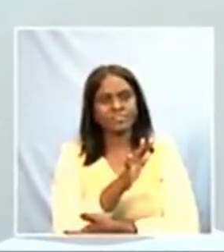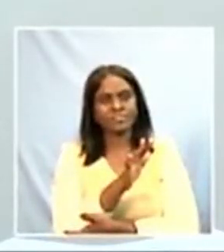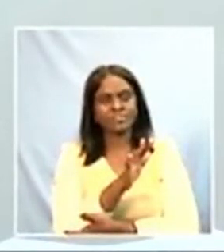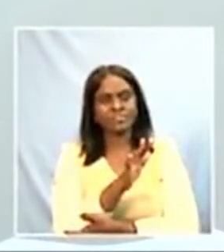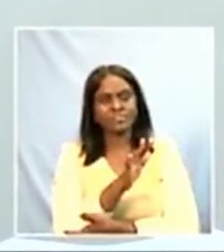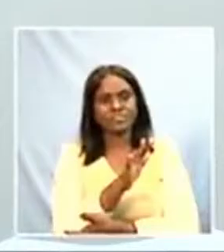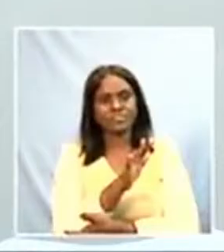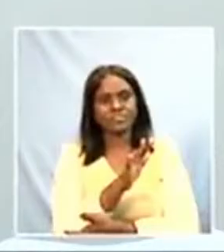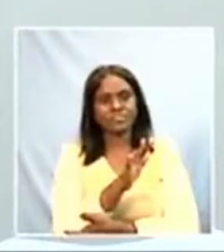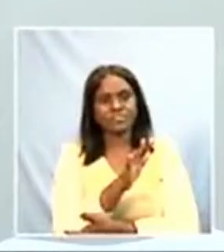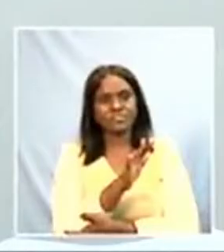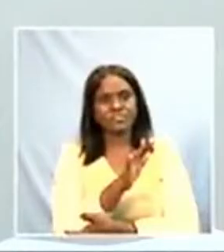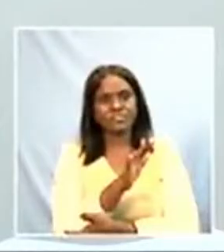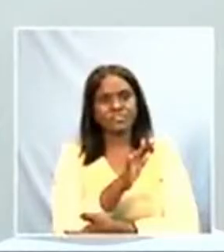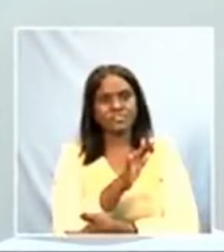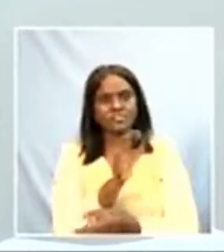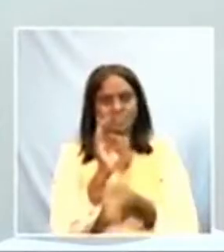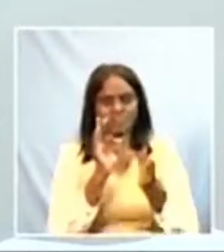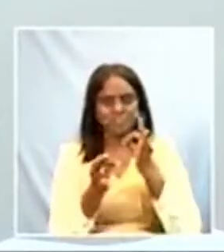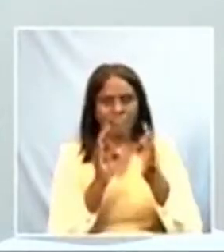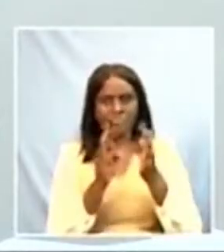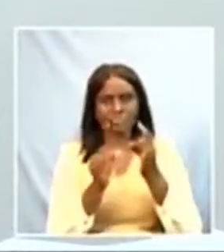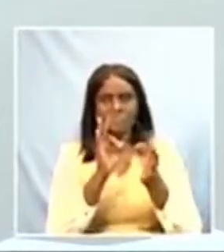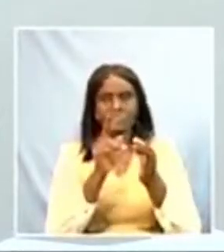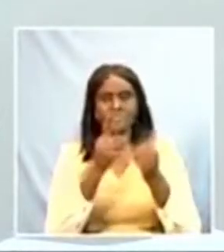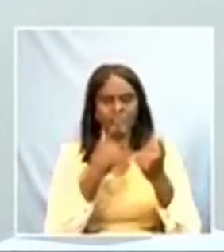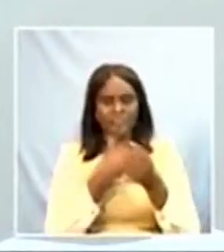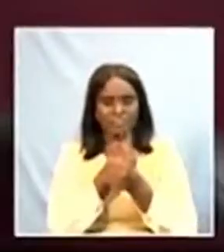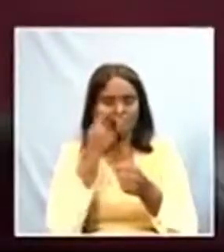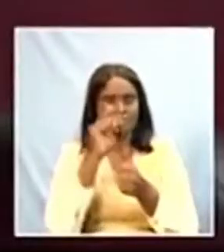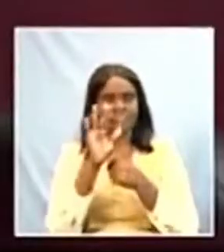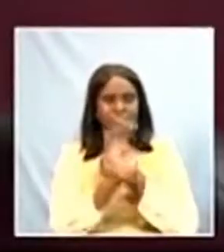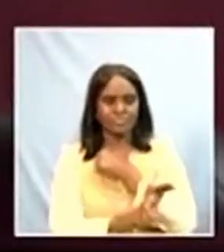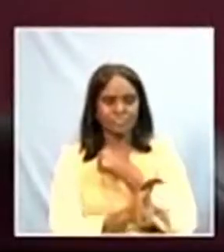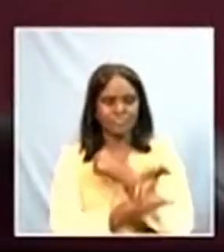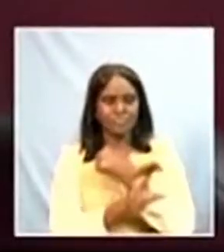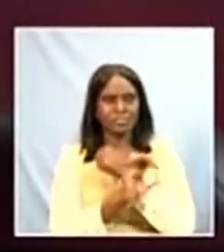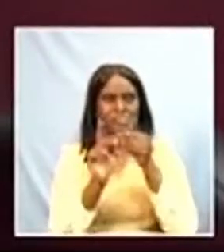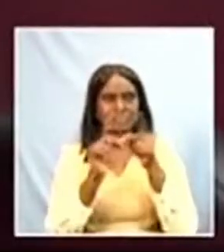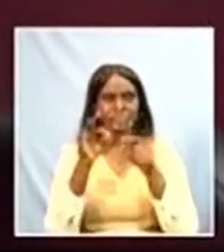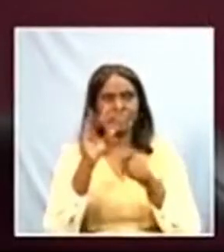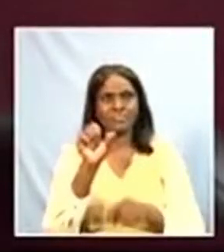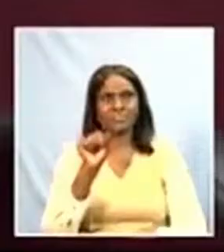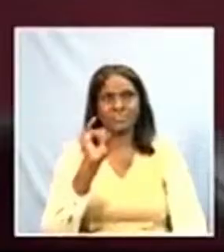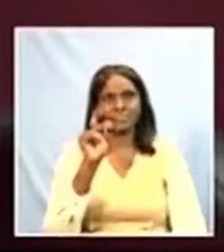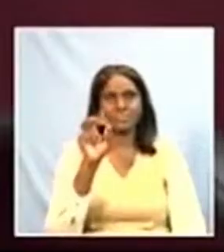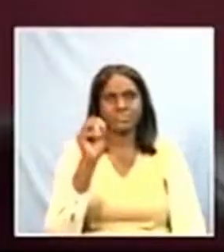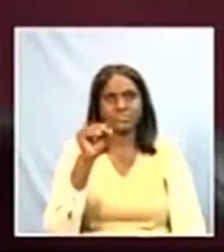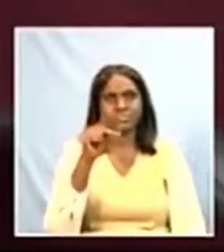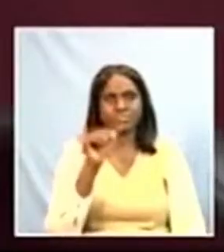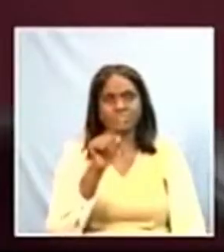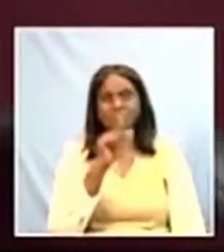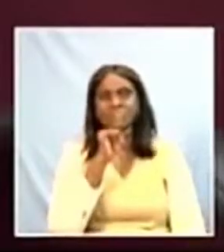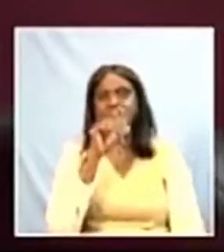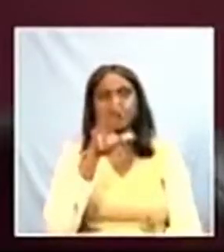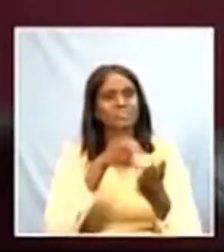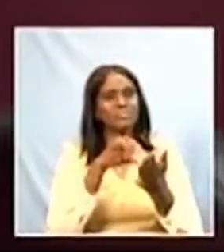Recording in progress. If you have the passion for your country, for the people of SIKONGO, this cannot be the